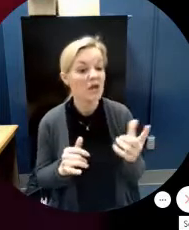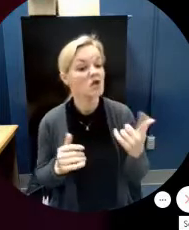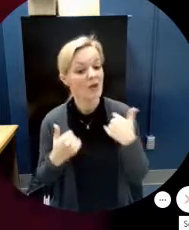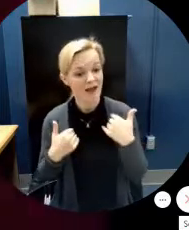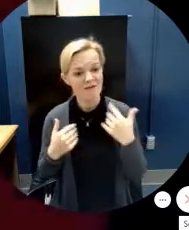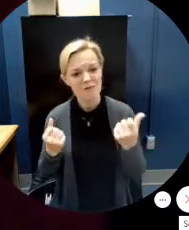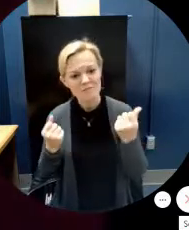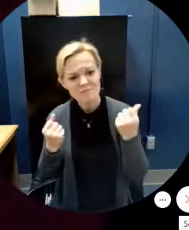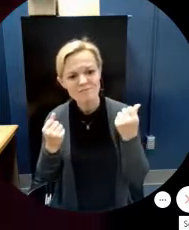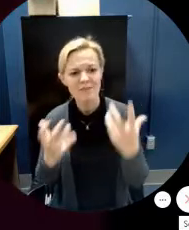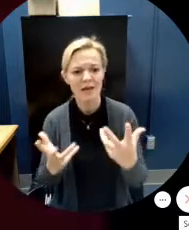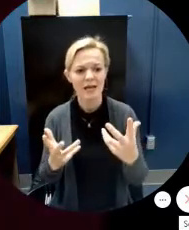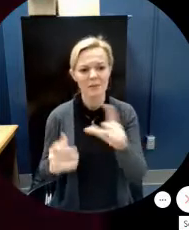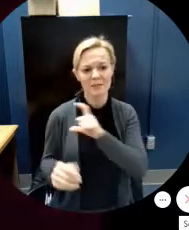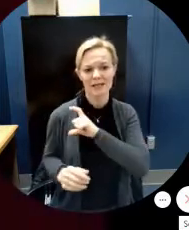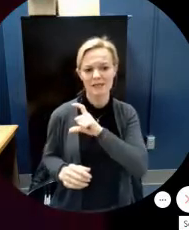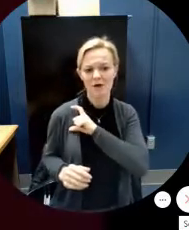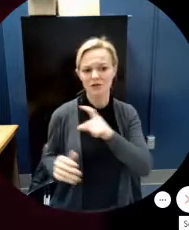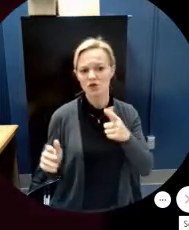year.